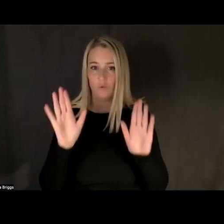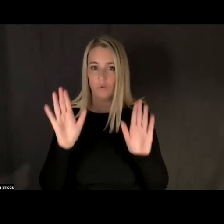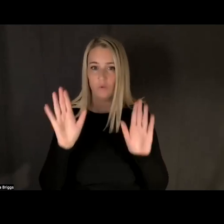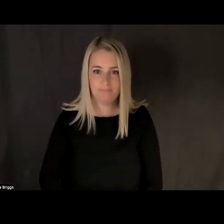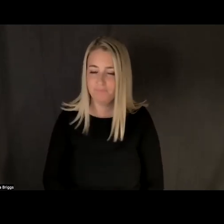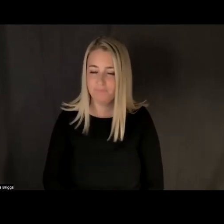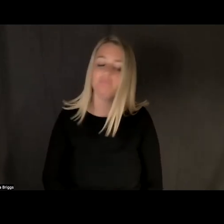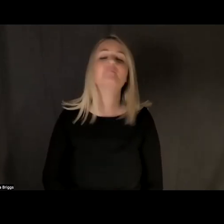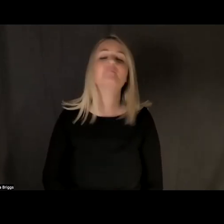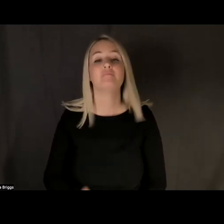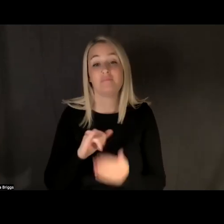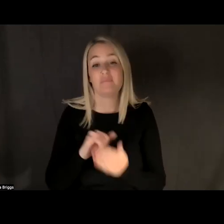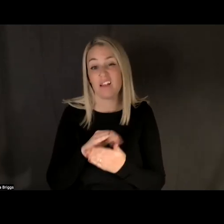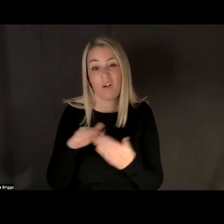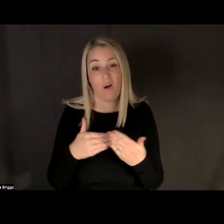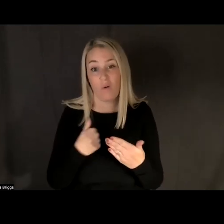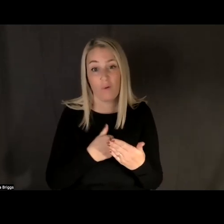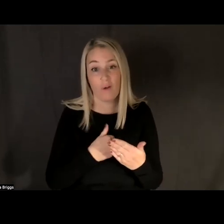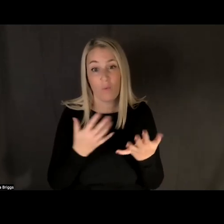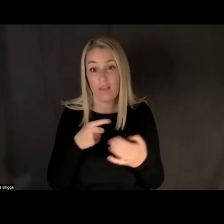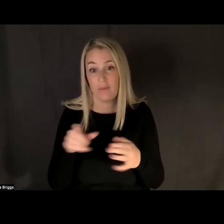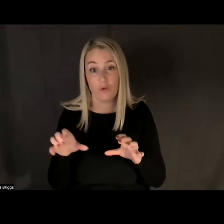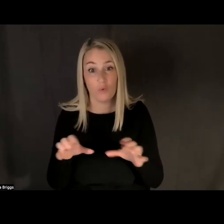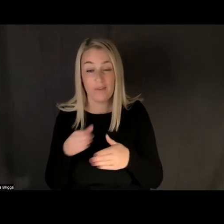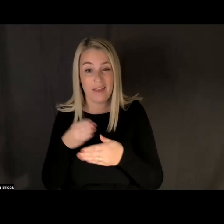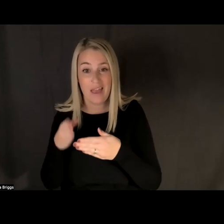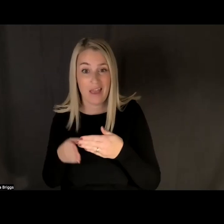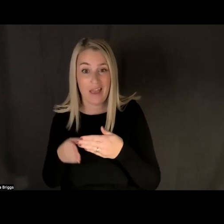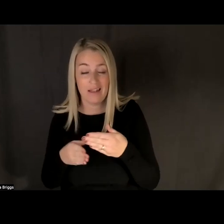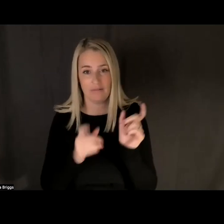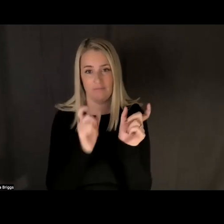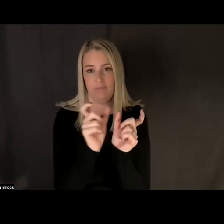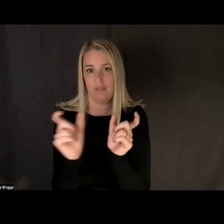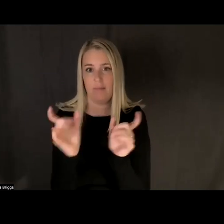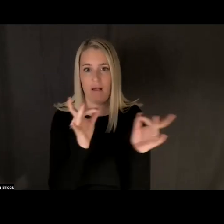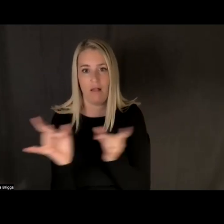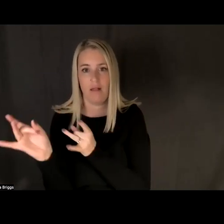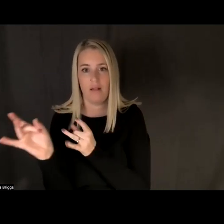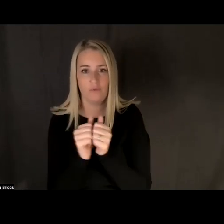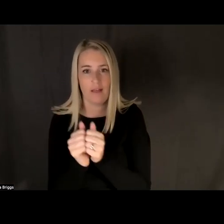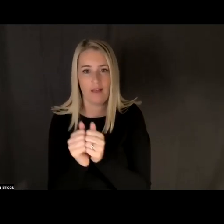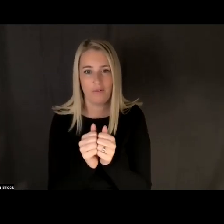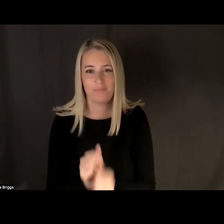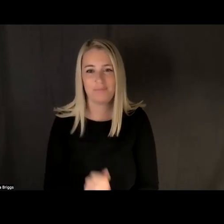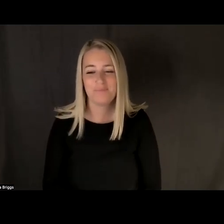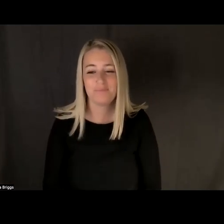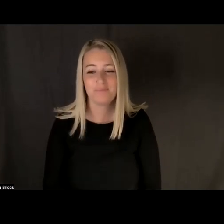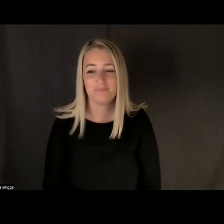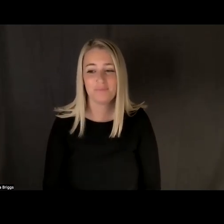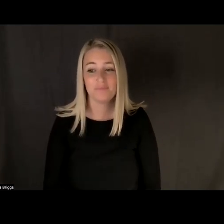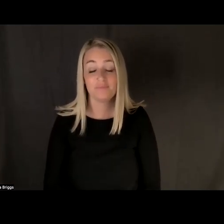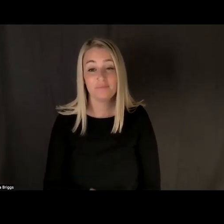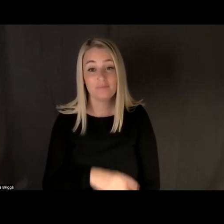that's all we want them to do at the end, is put syllables together. And it makes them sound like